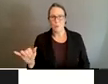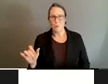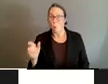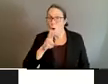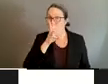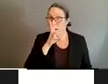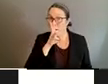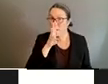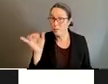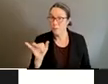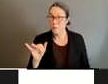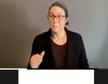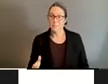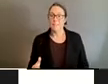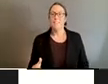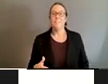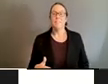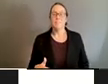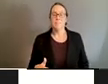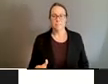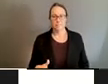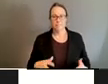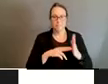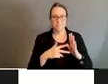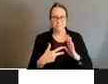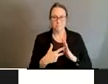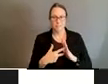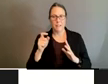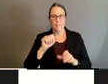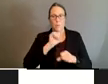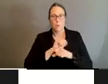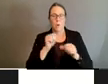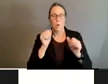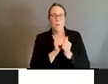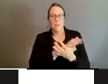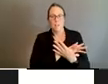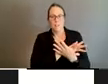water. And so then we have to kind of work with those challenges.